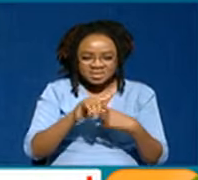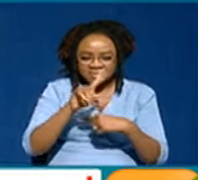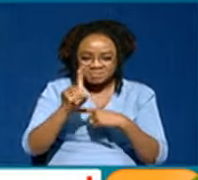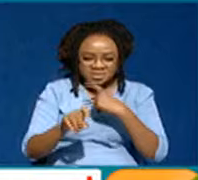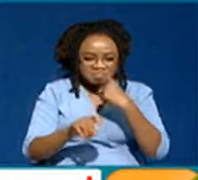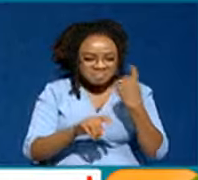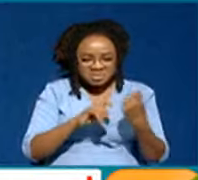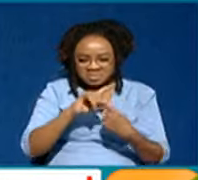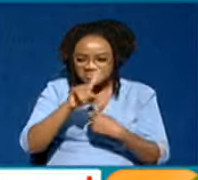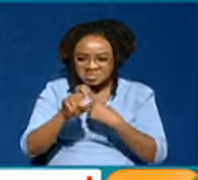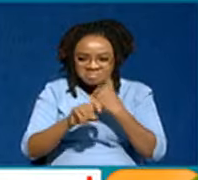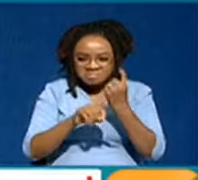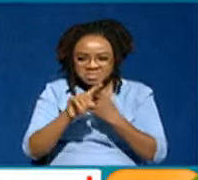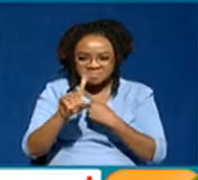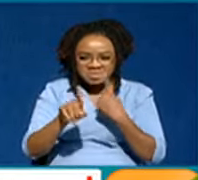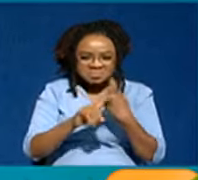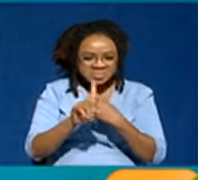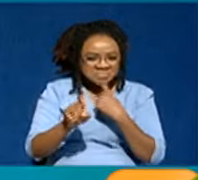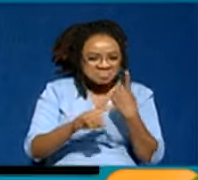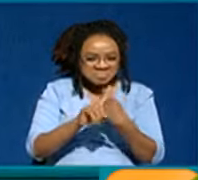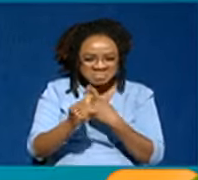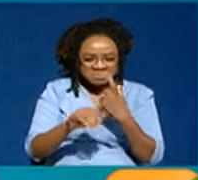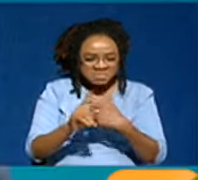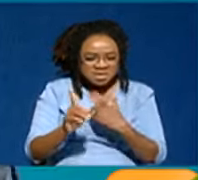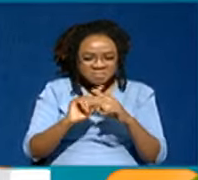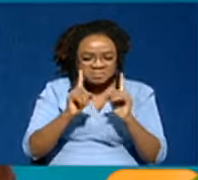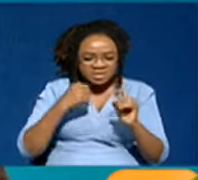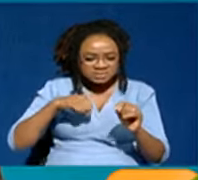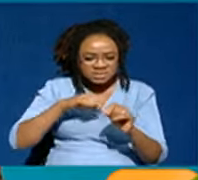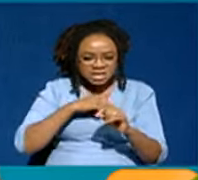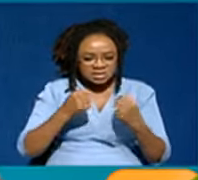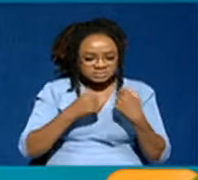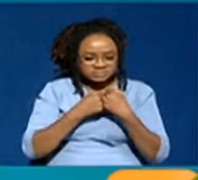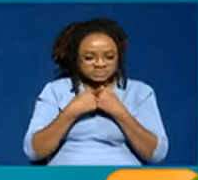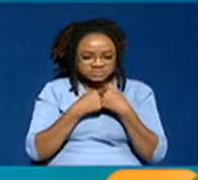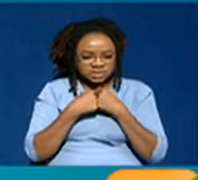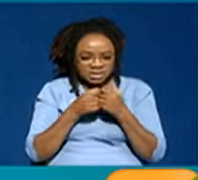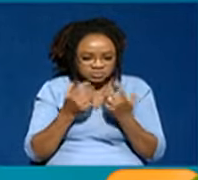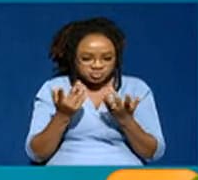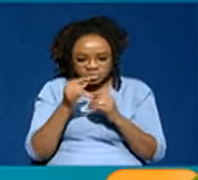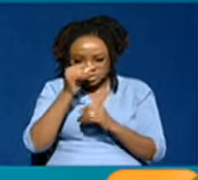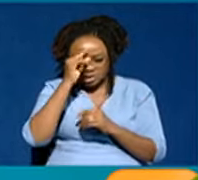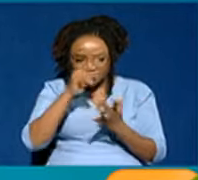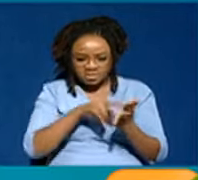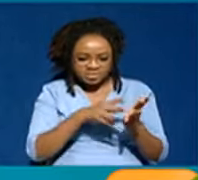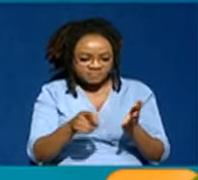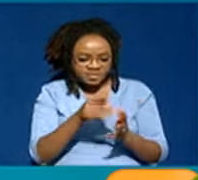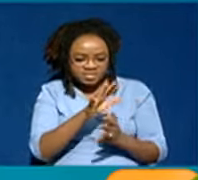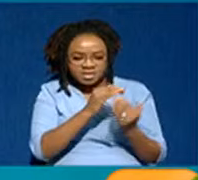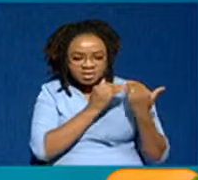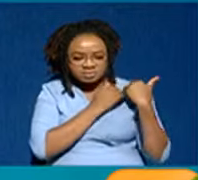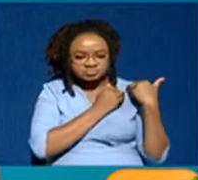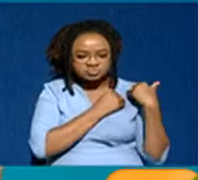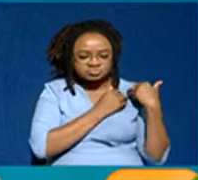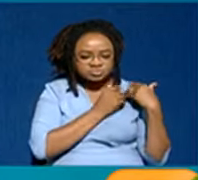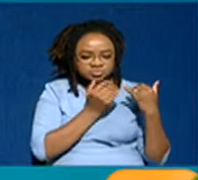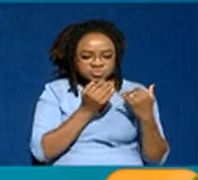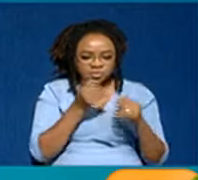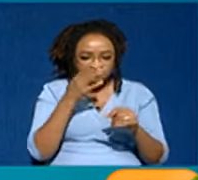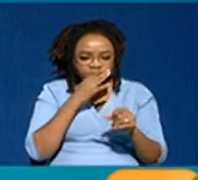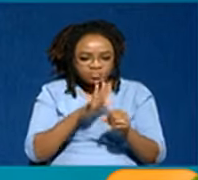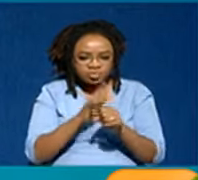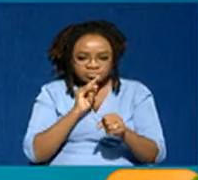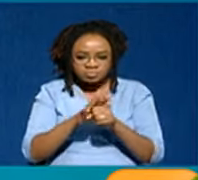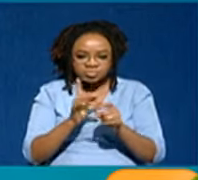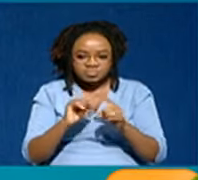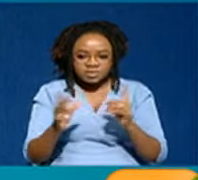that the strike that we are on is government-fueled strike because they failed in their obligations and in their previous commitments over the same